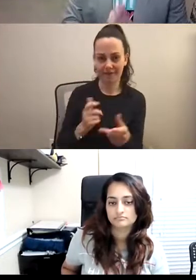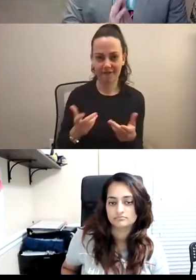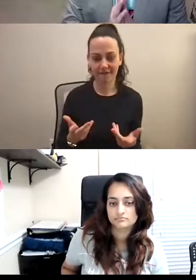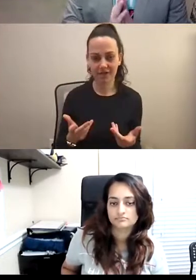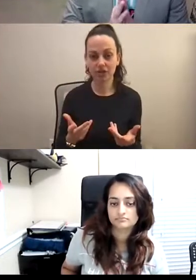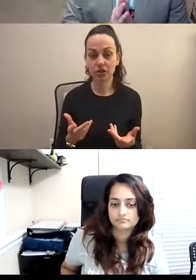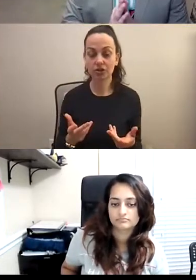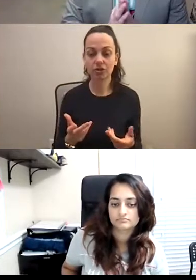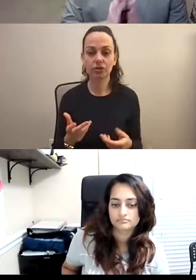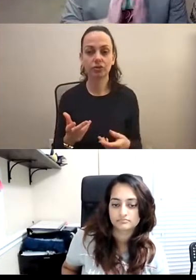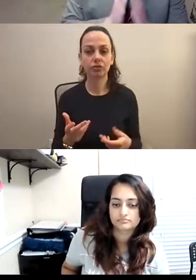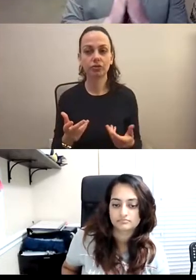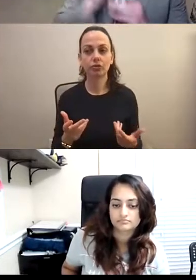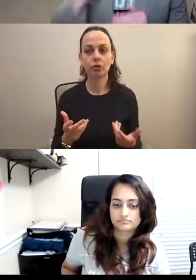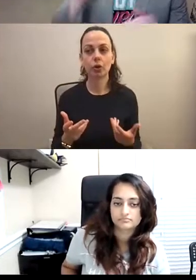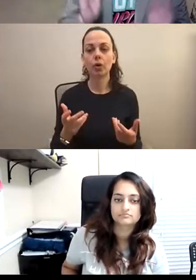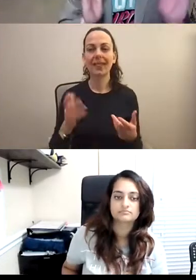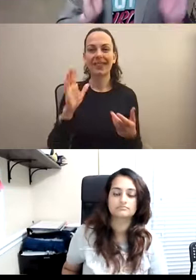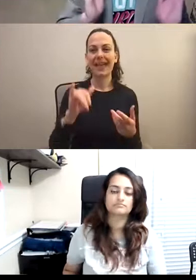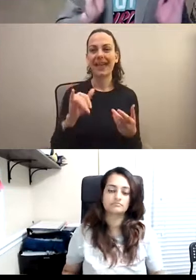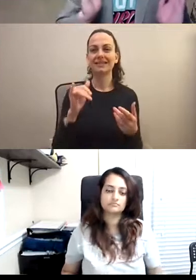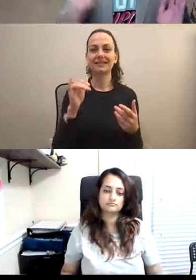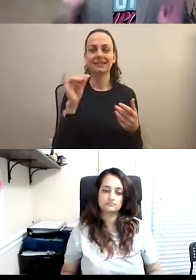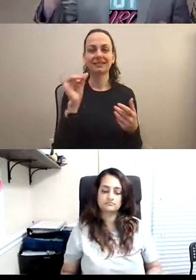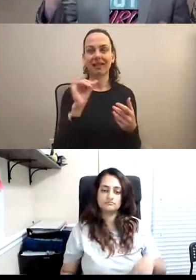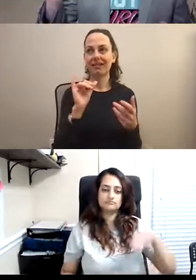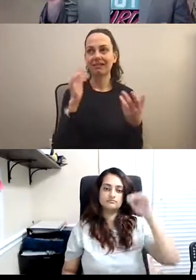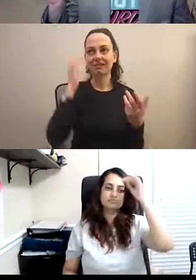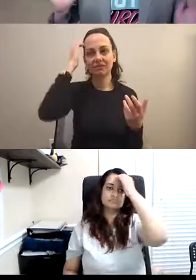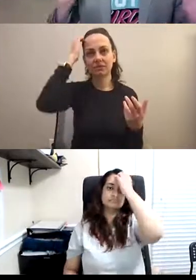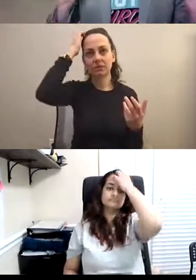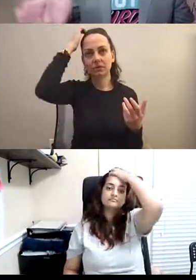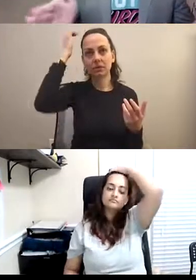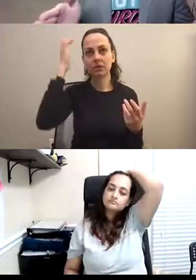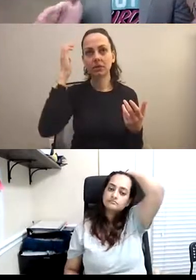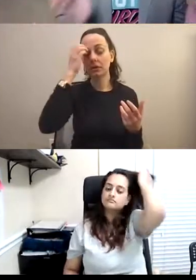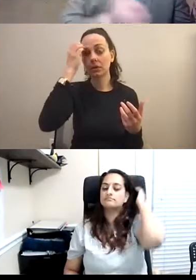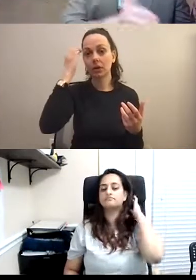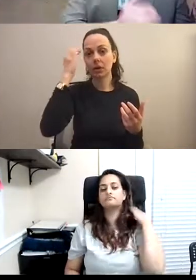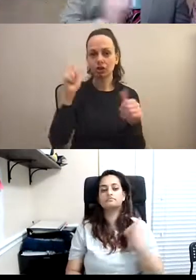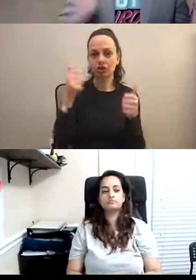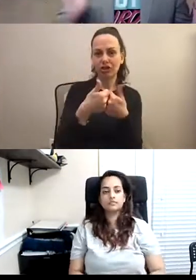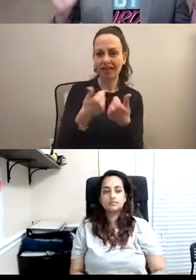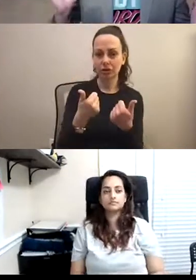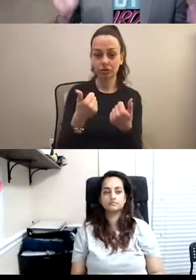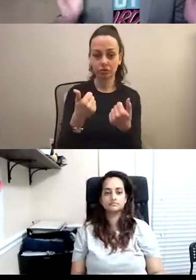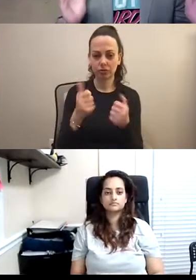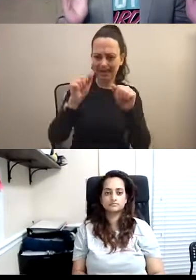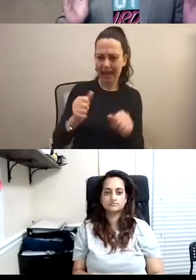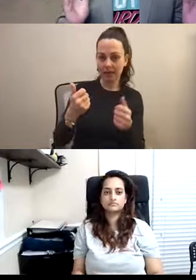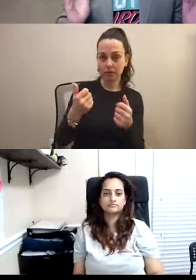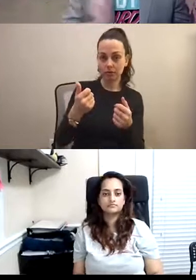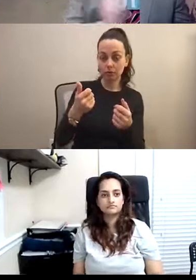like playing the cards against will we be able to support each other